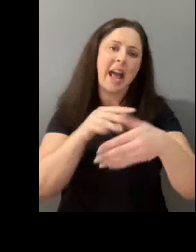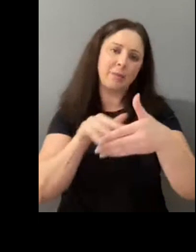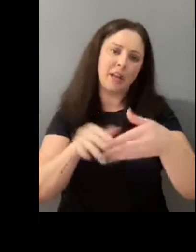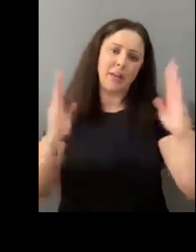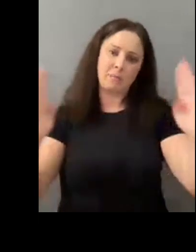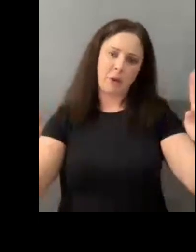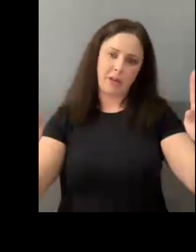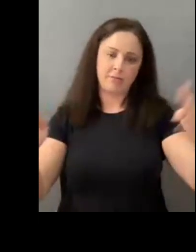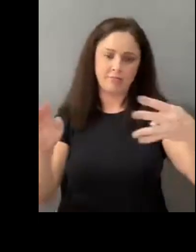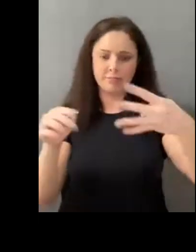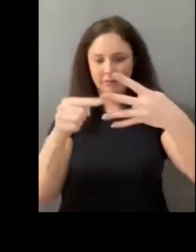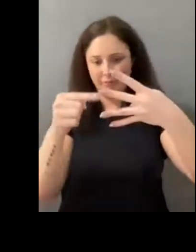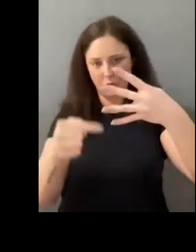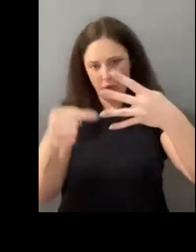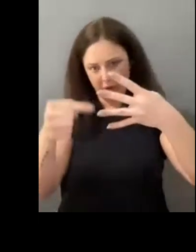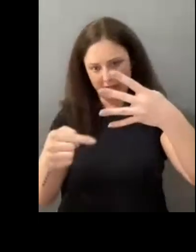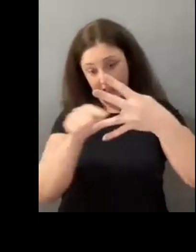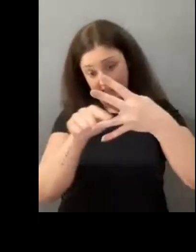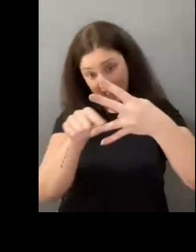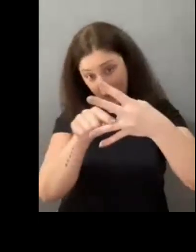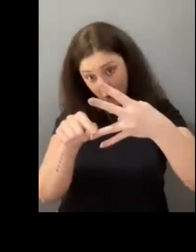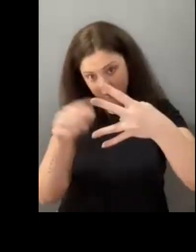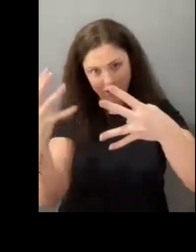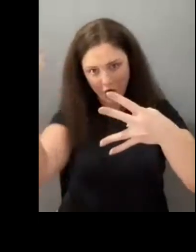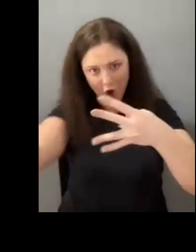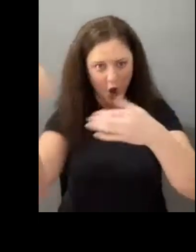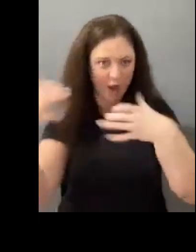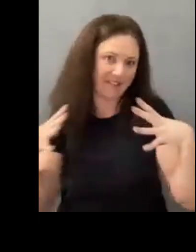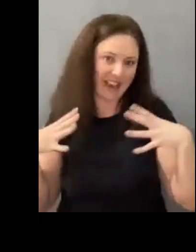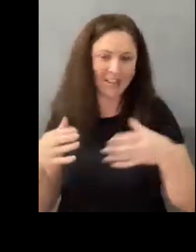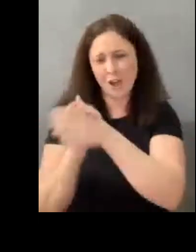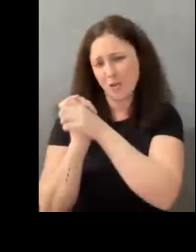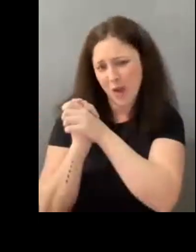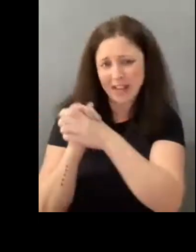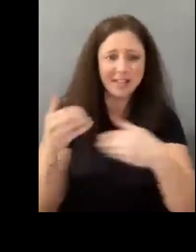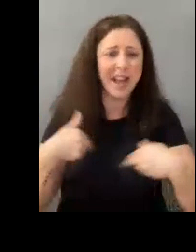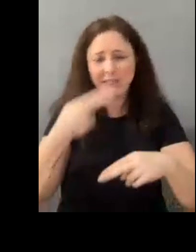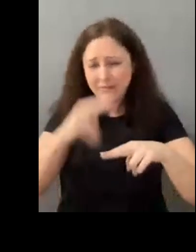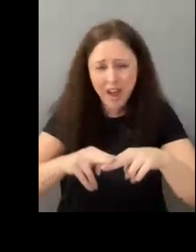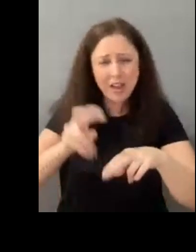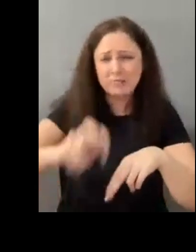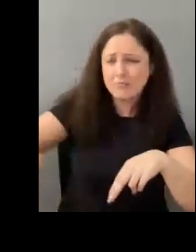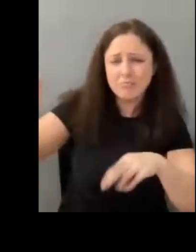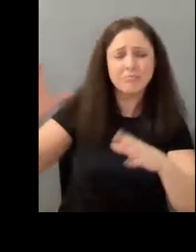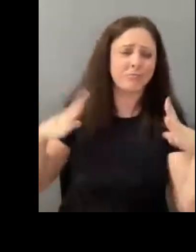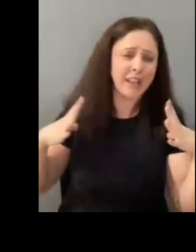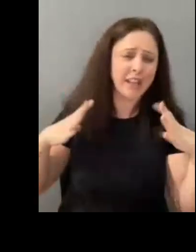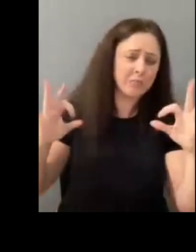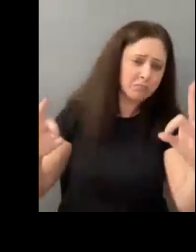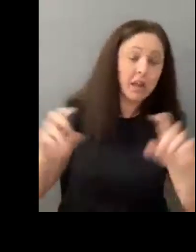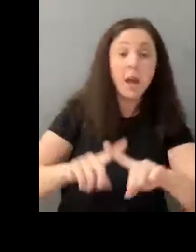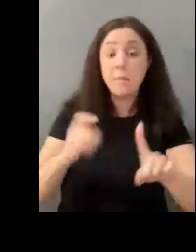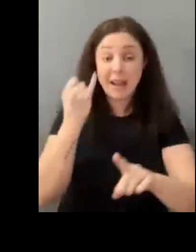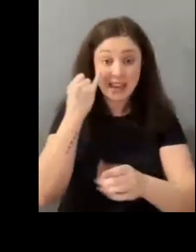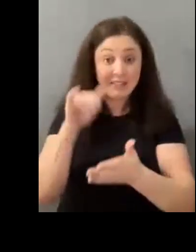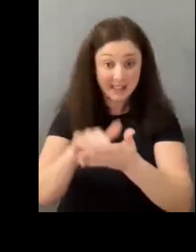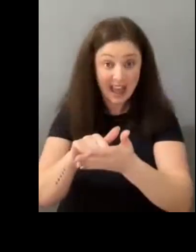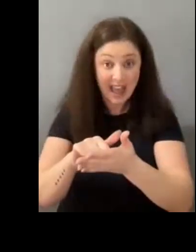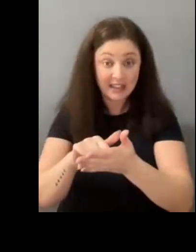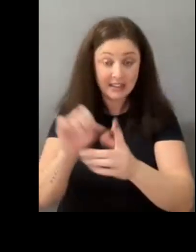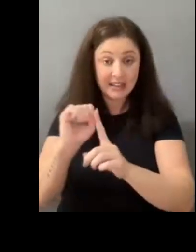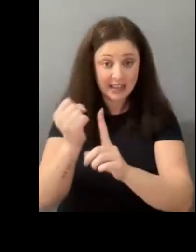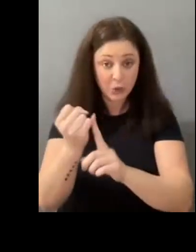period, you're going to be on vacation. First of all, congratulations. I hope you have a wonderful vacation. But if that's the case, if you're going to be off for